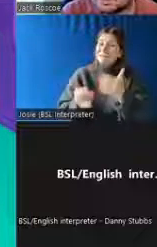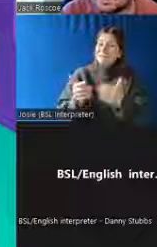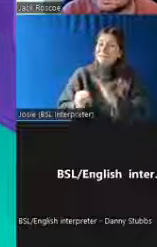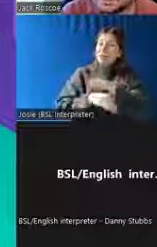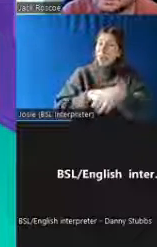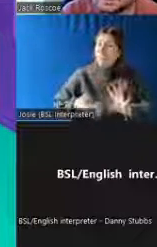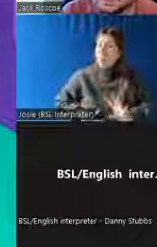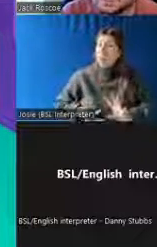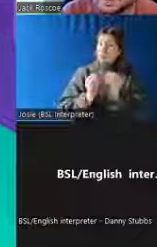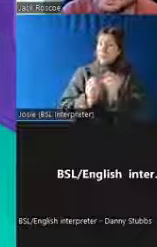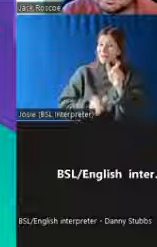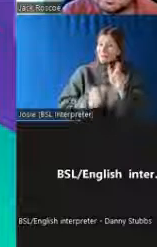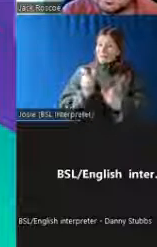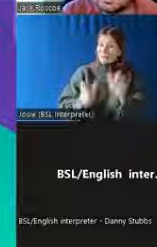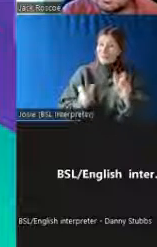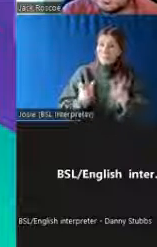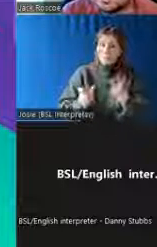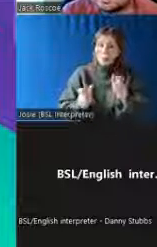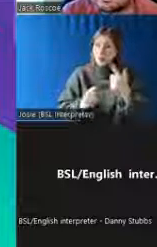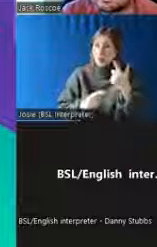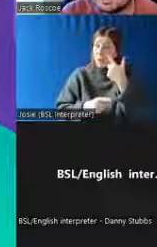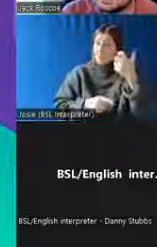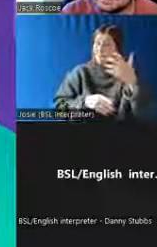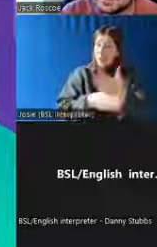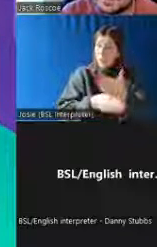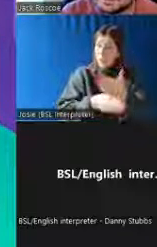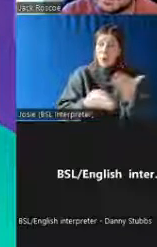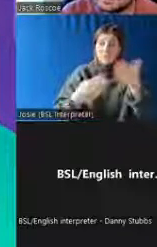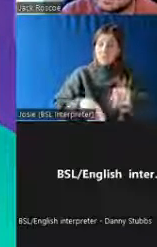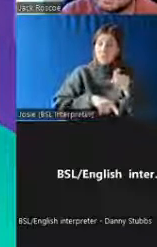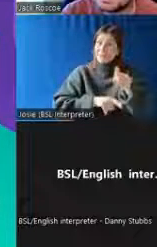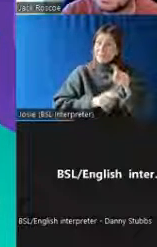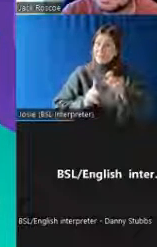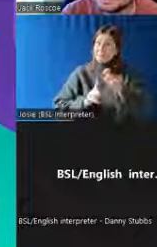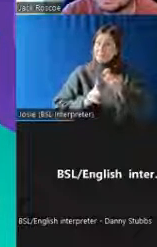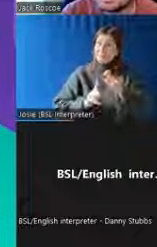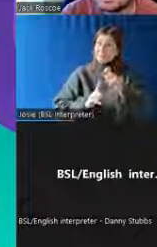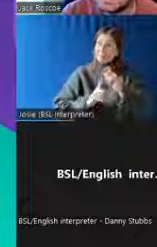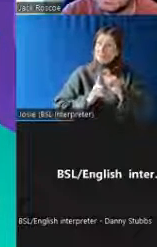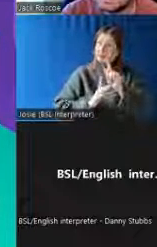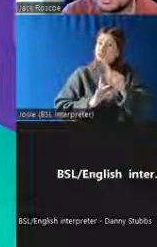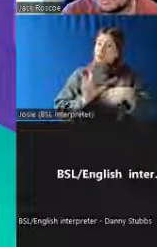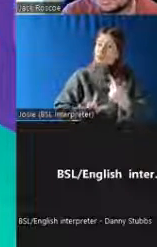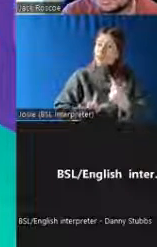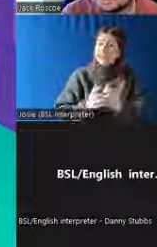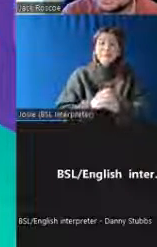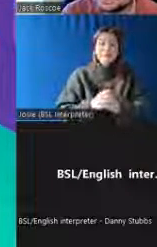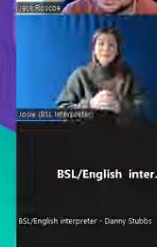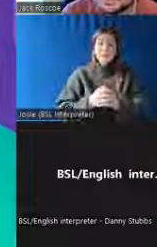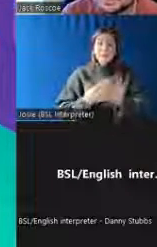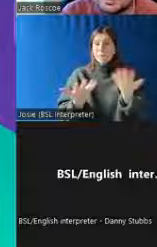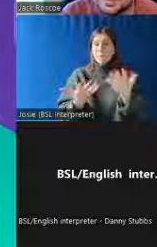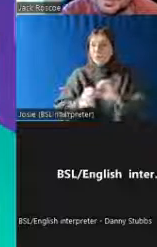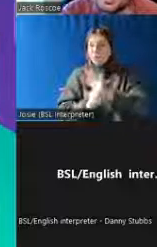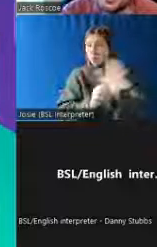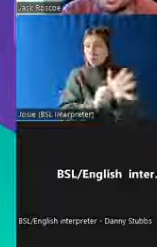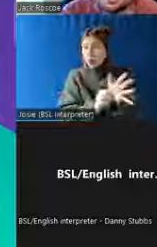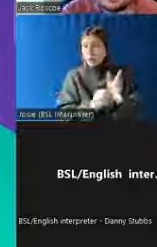found work as a result of the project. And in the aftermath of the pandemic, obviously there was a high unemployment in the cultural